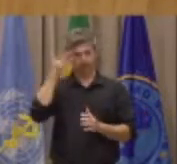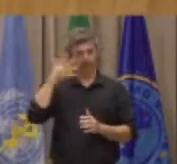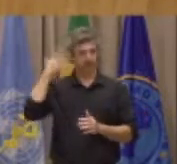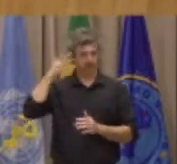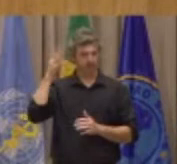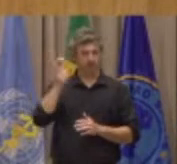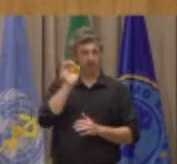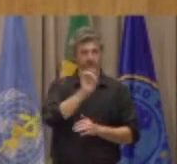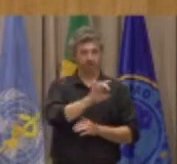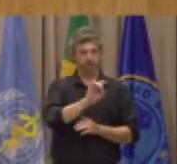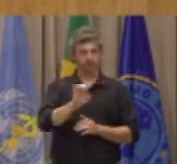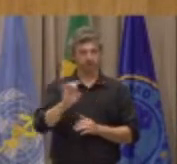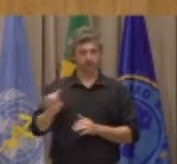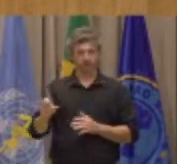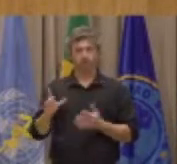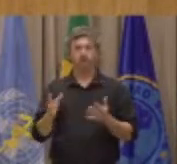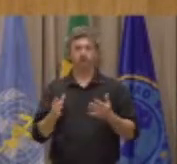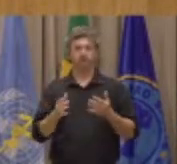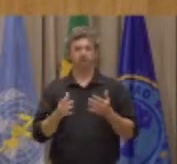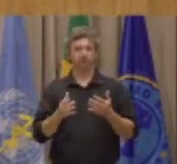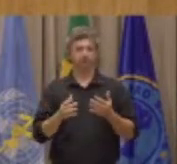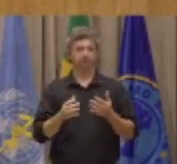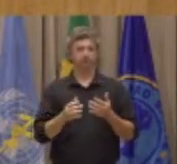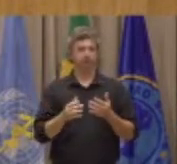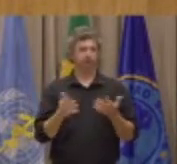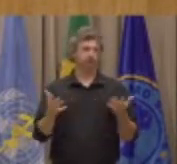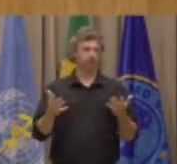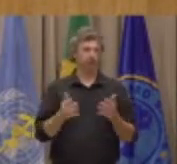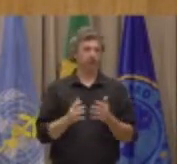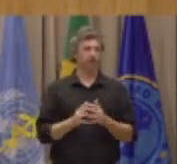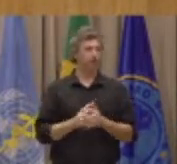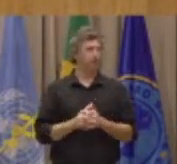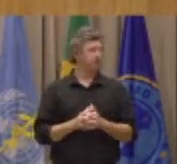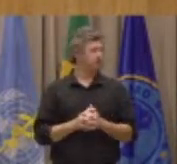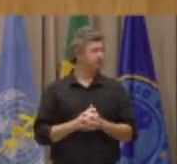to the speakers, please,